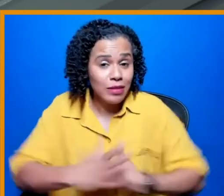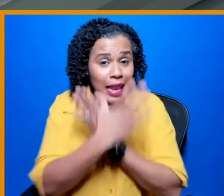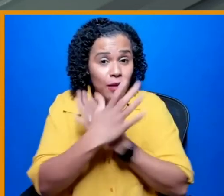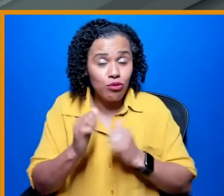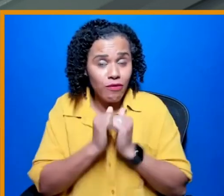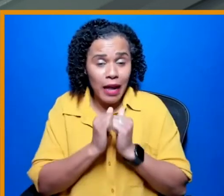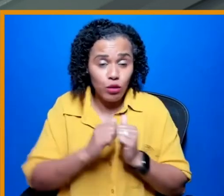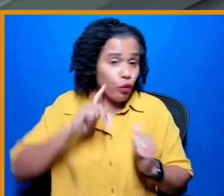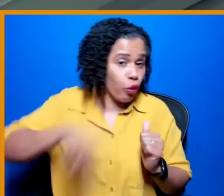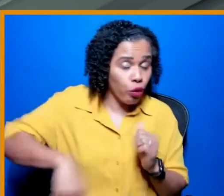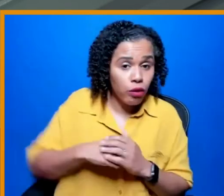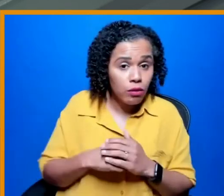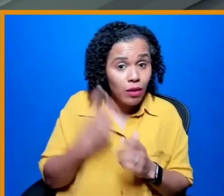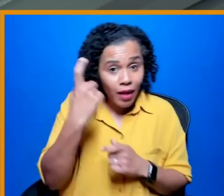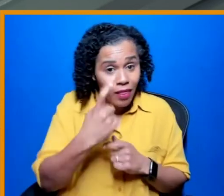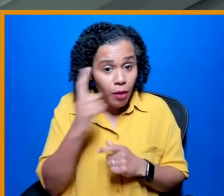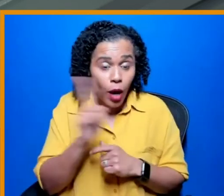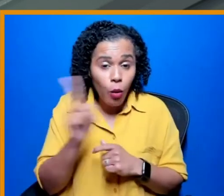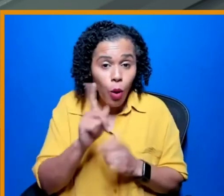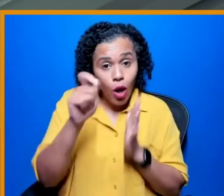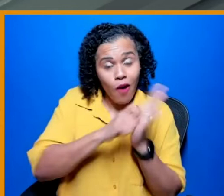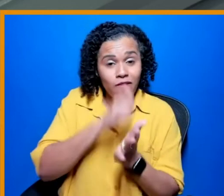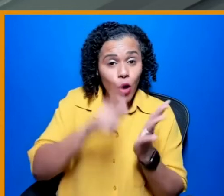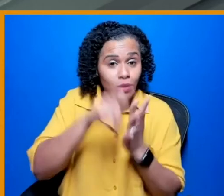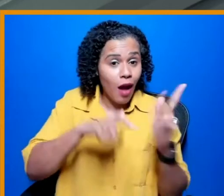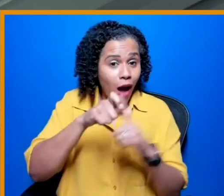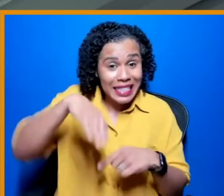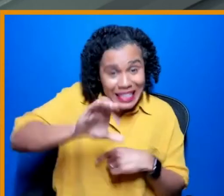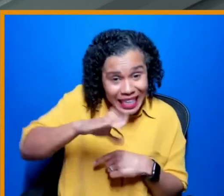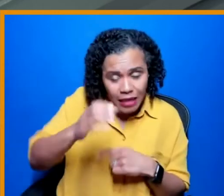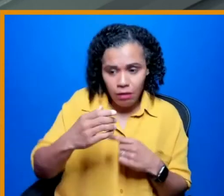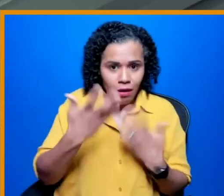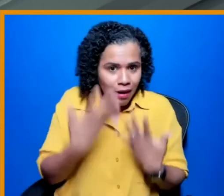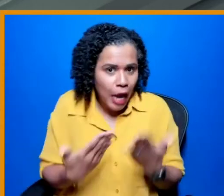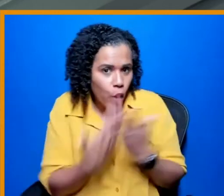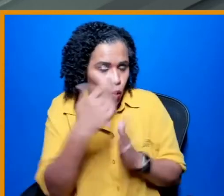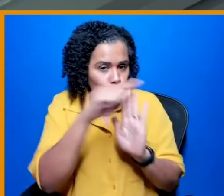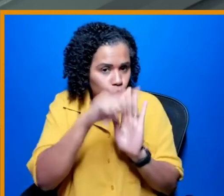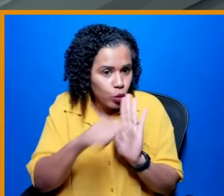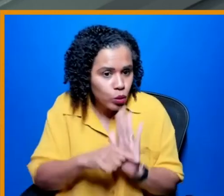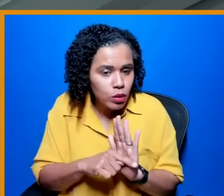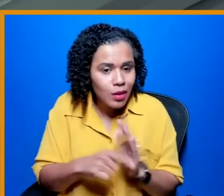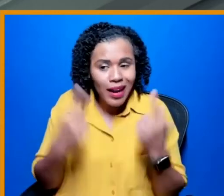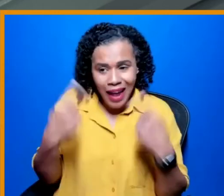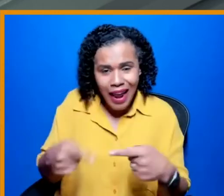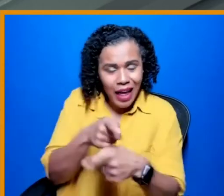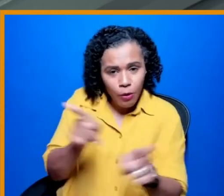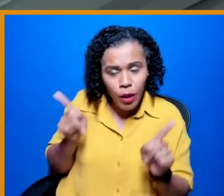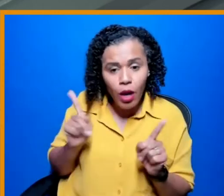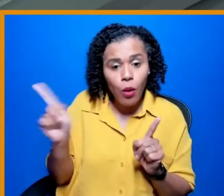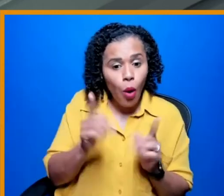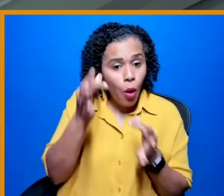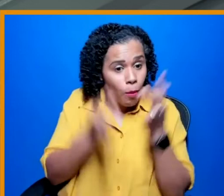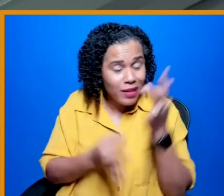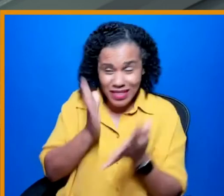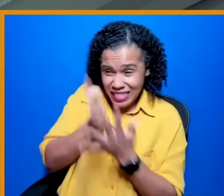voter ID and permitting less transparency in relation to overseas donations, as well as allowing unprecedented political interference in